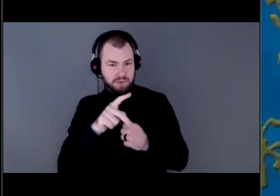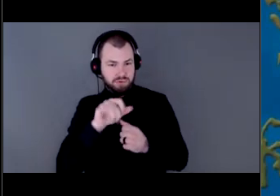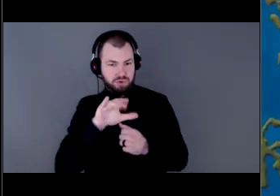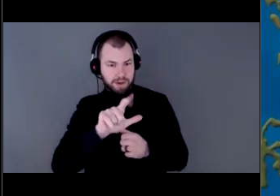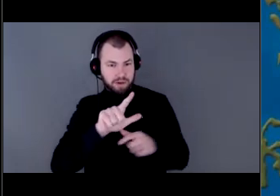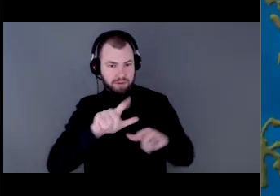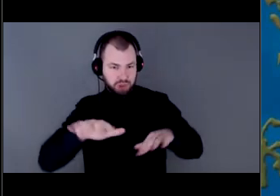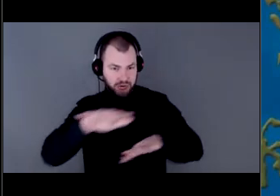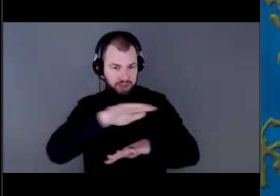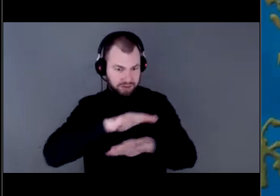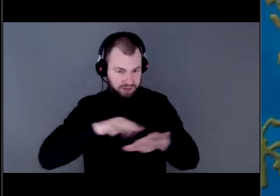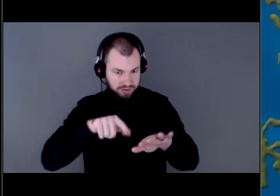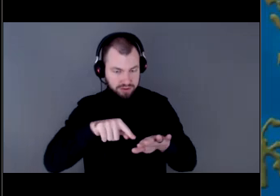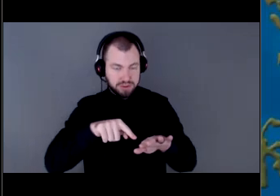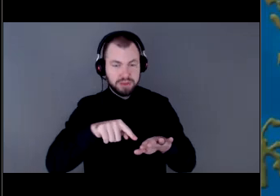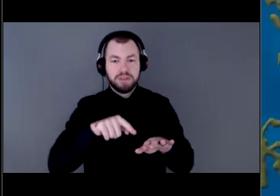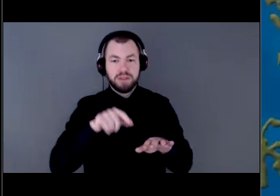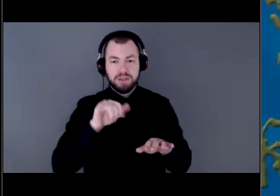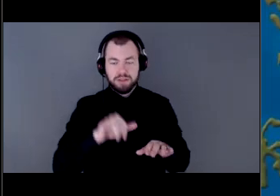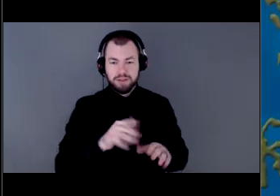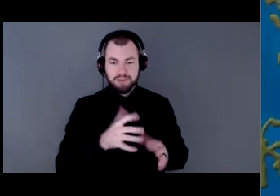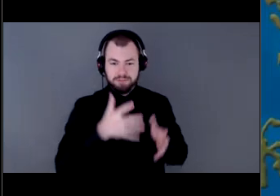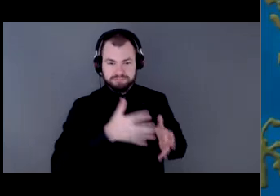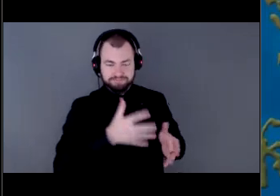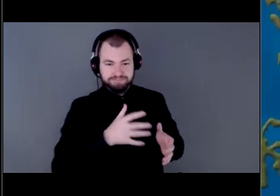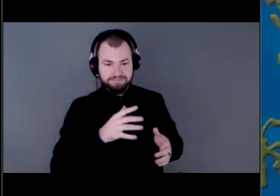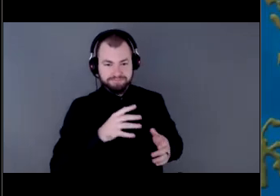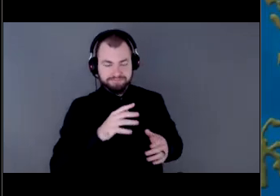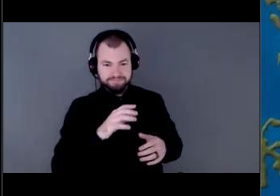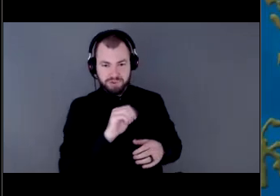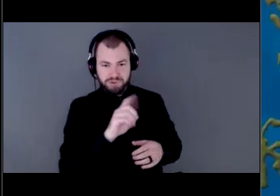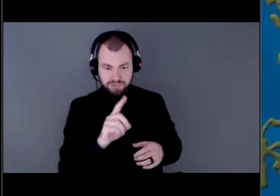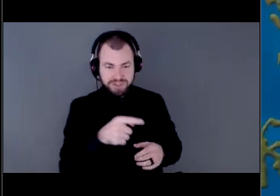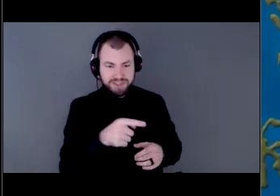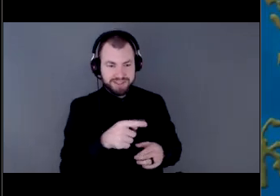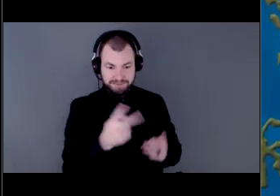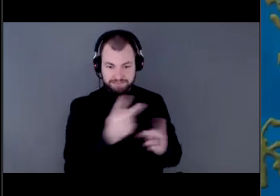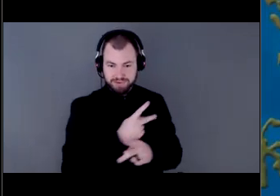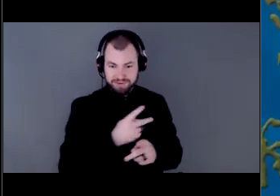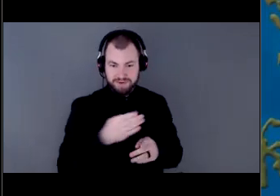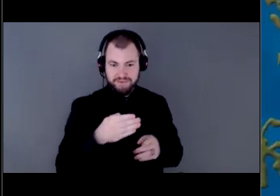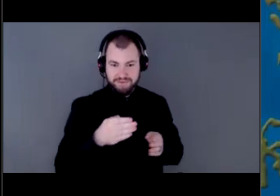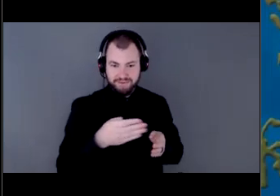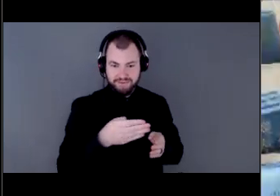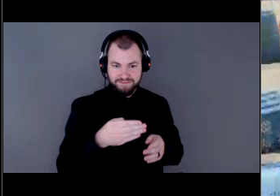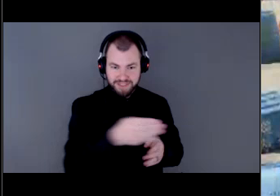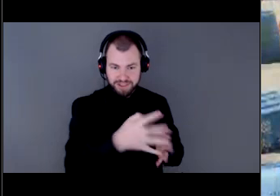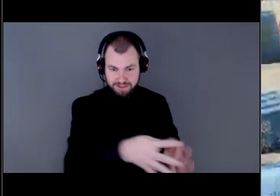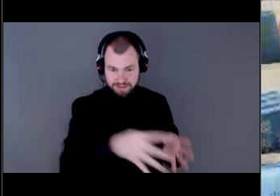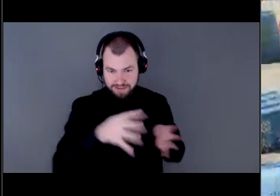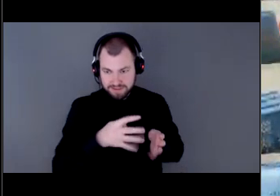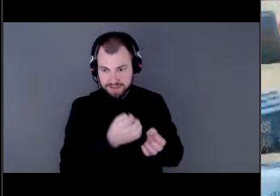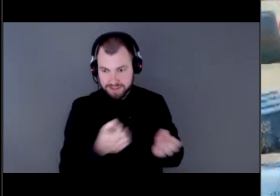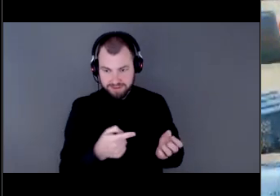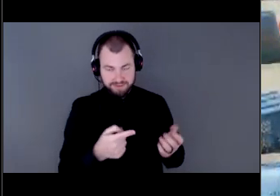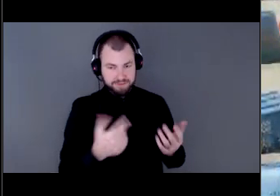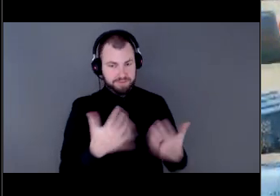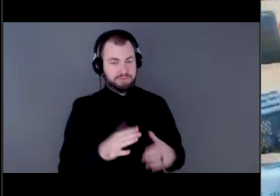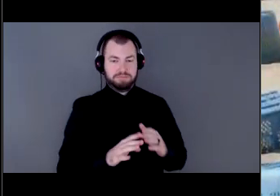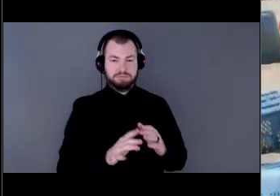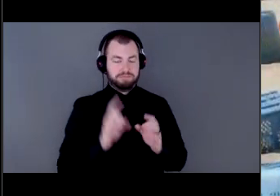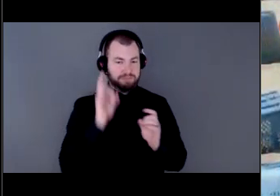debris, particularly derelict fishing gear, is just off the charts. Next. So the shorelines can look like